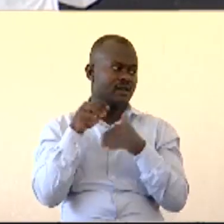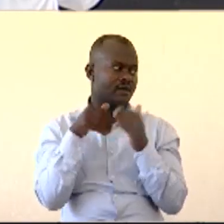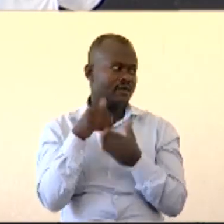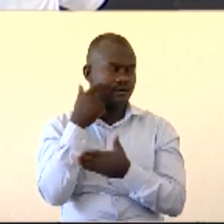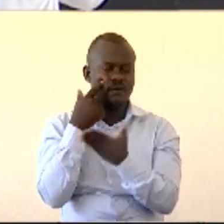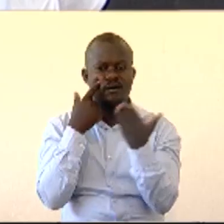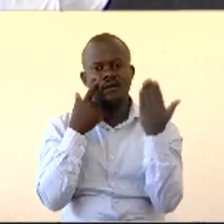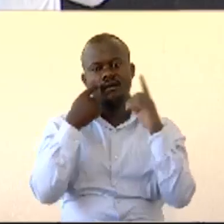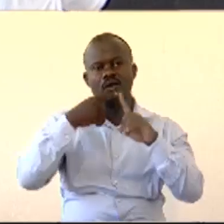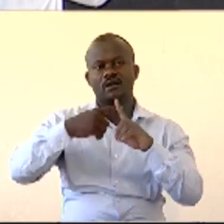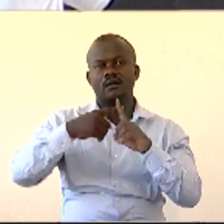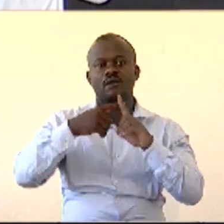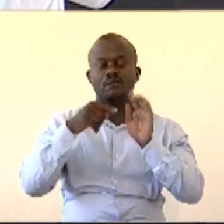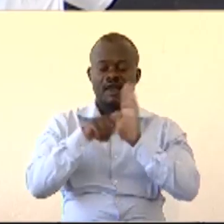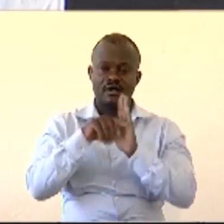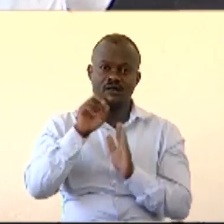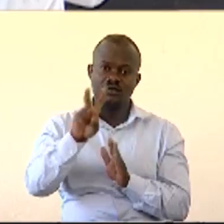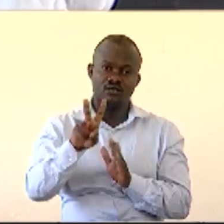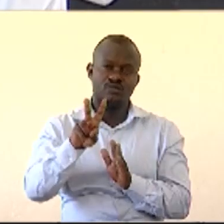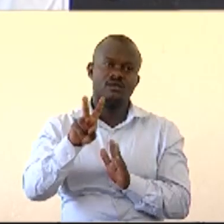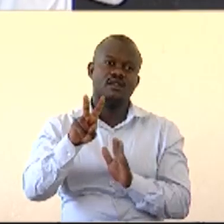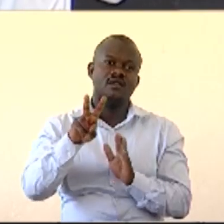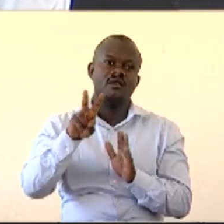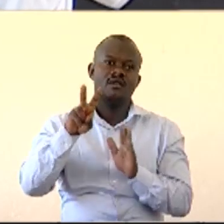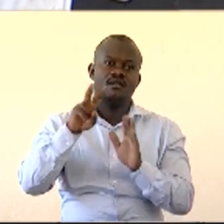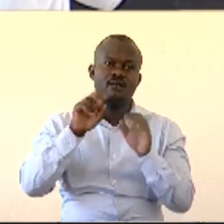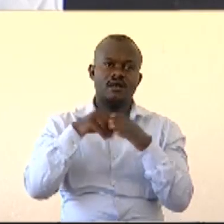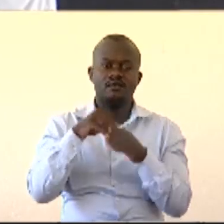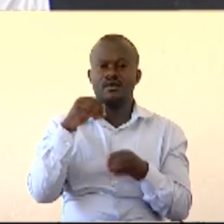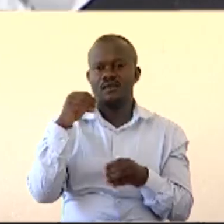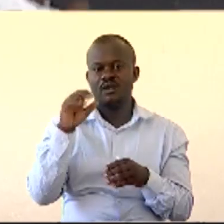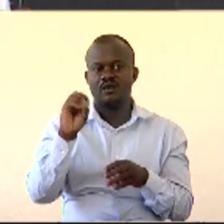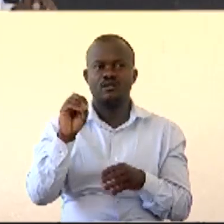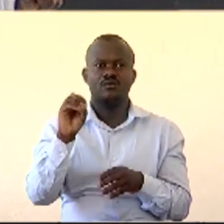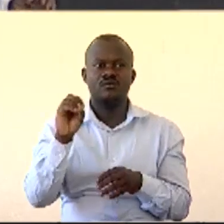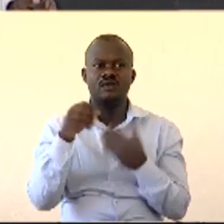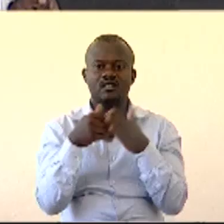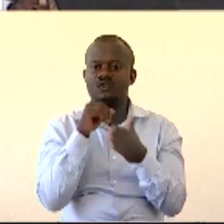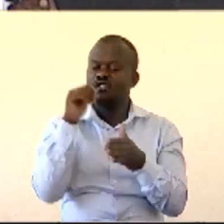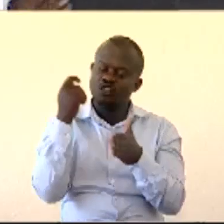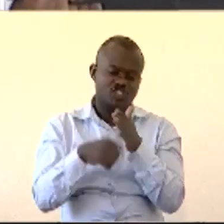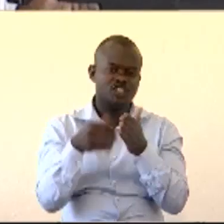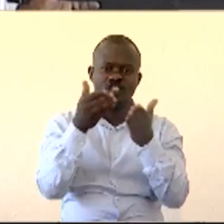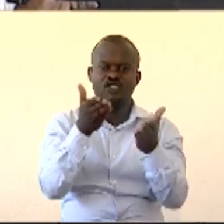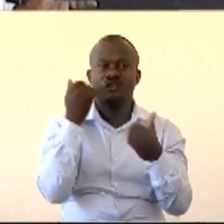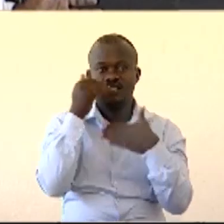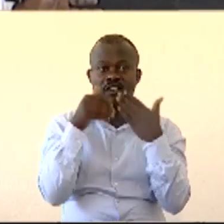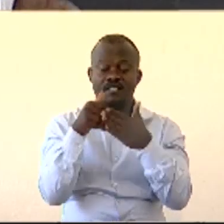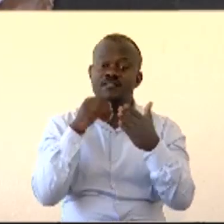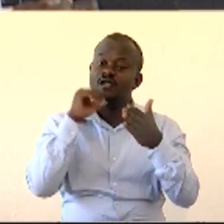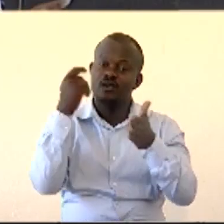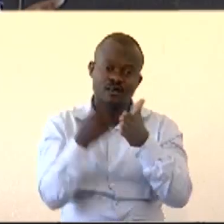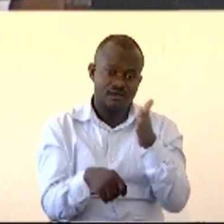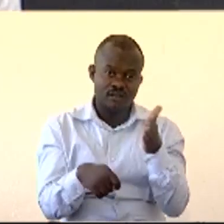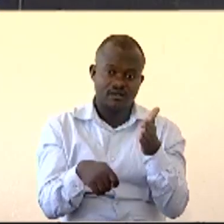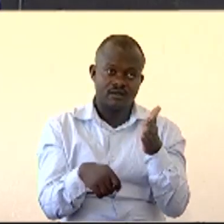plus, -2 times 3, which is equal to 0. No charge here. So if there is no charge, you